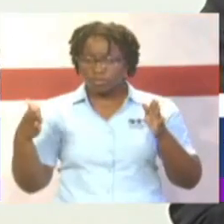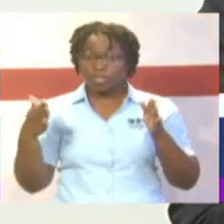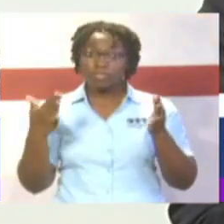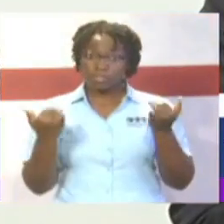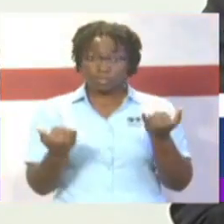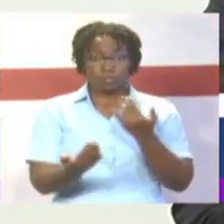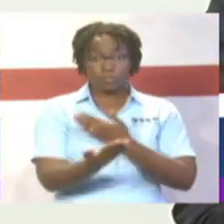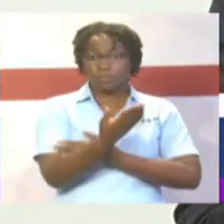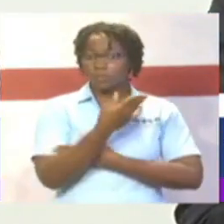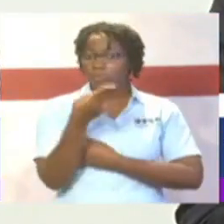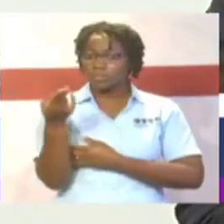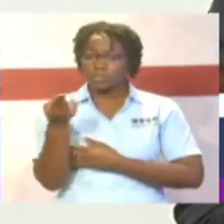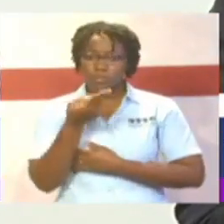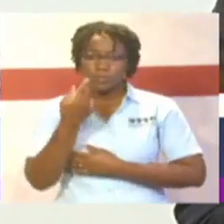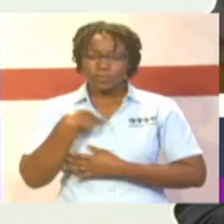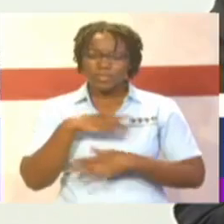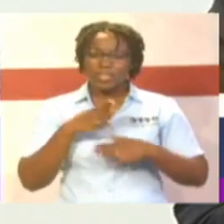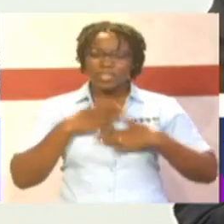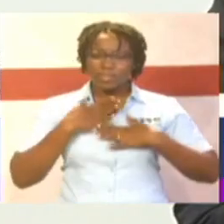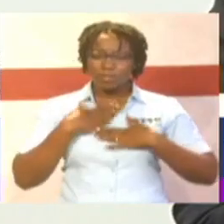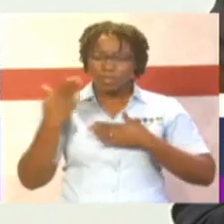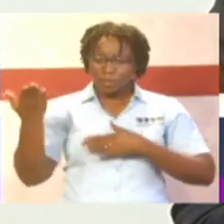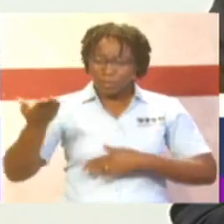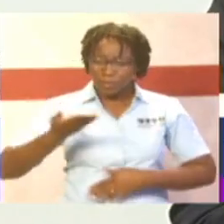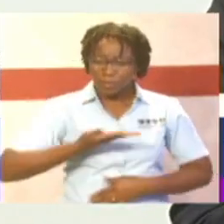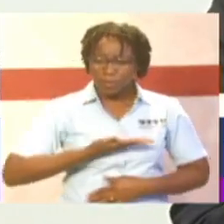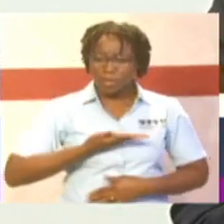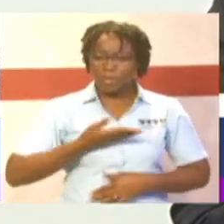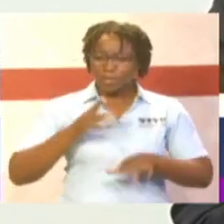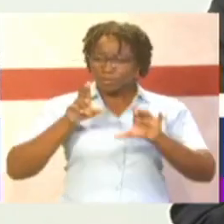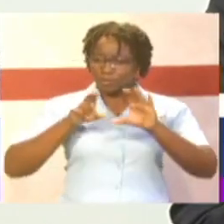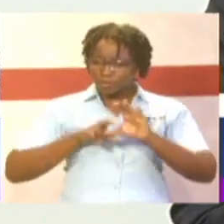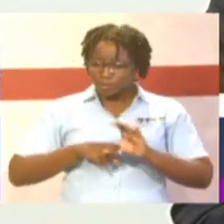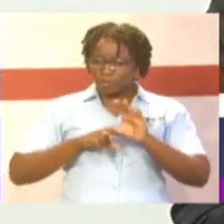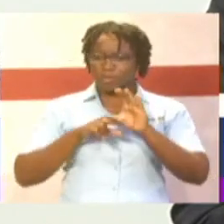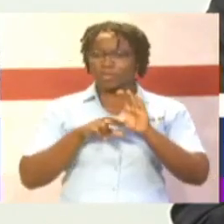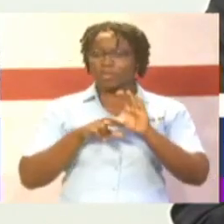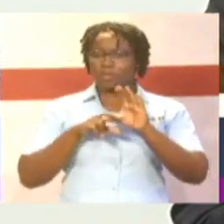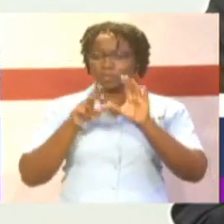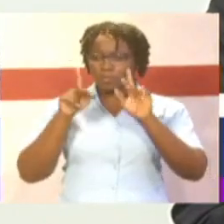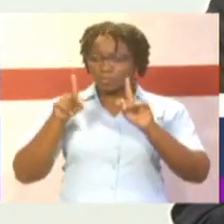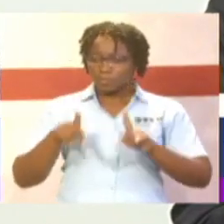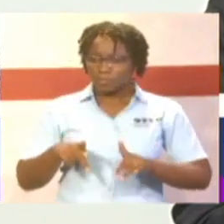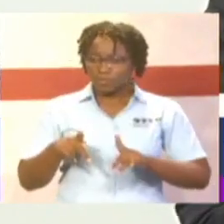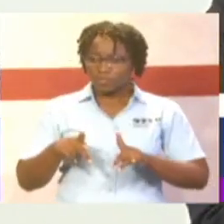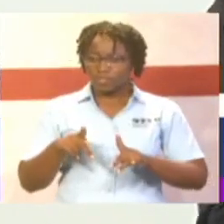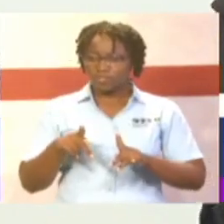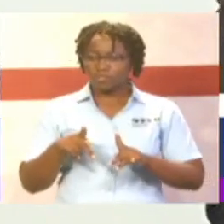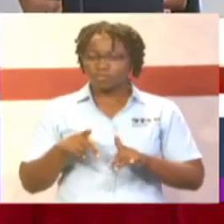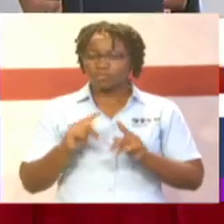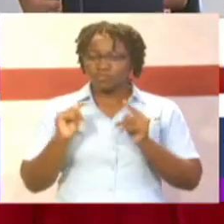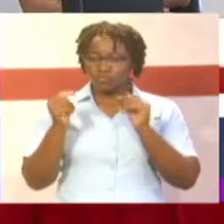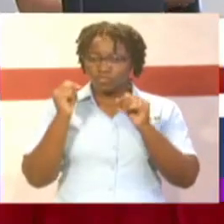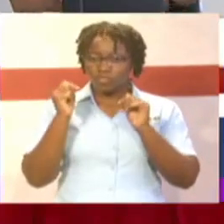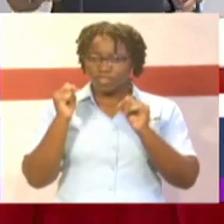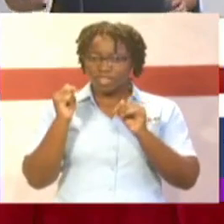no different, as we are pleased to welcome the chairman of the TNT Cancer Society, Dr. LeBlanc. Good